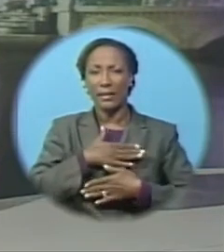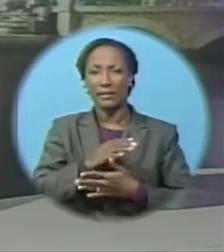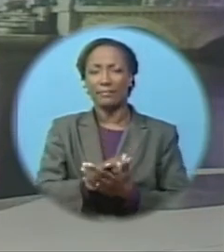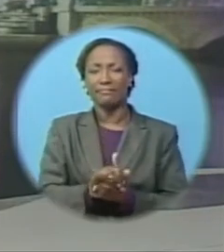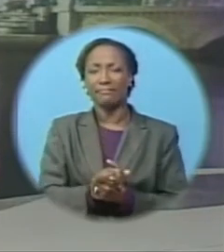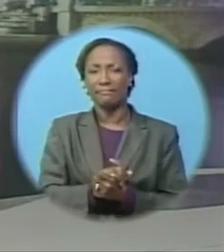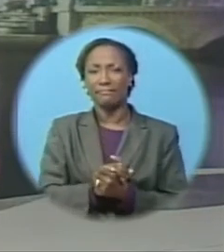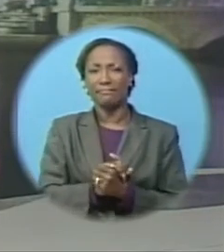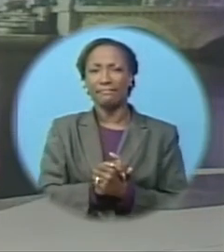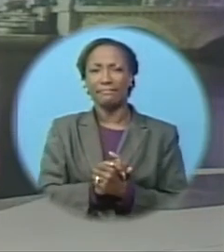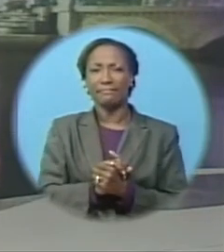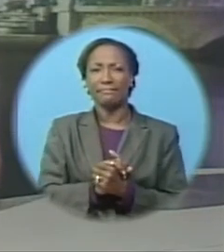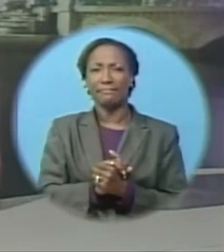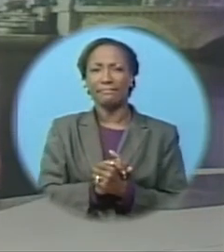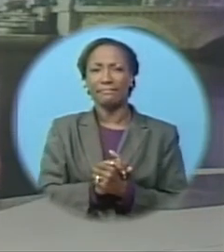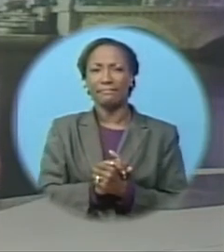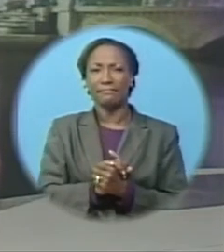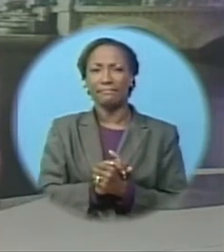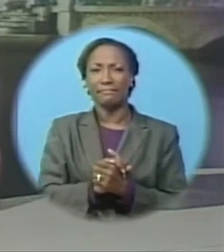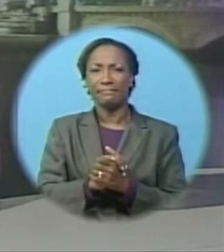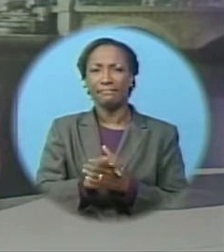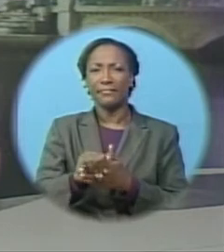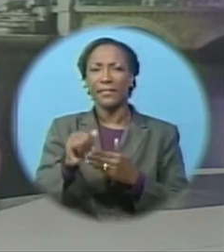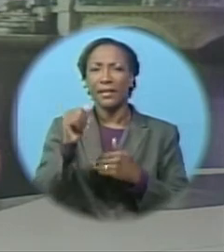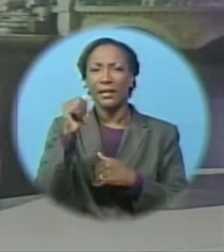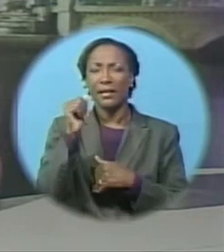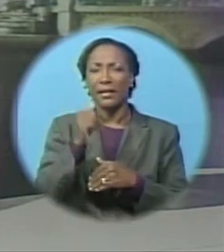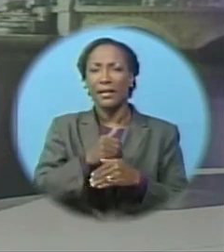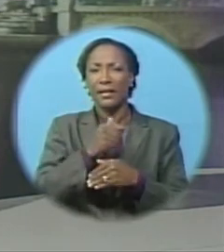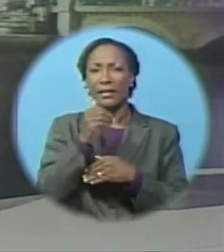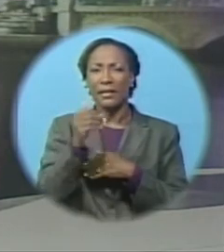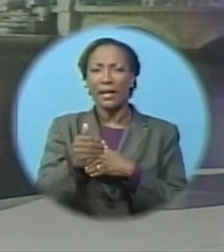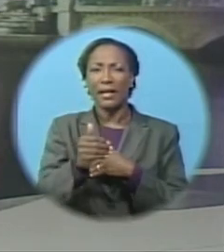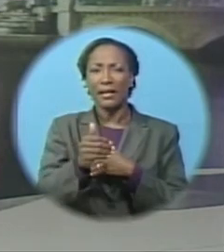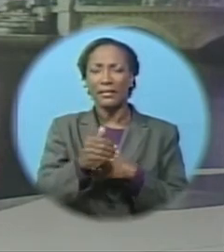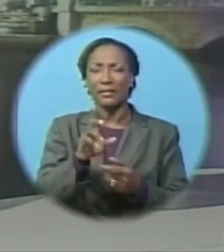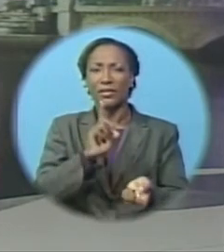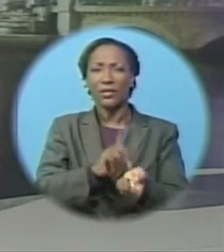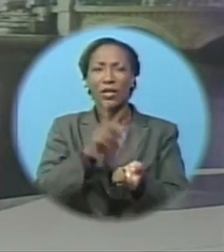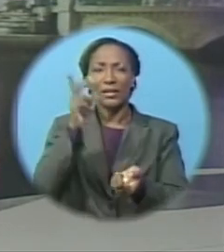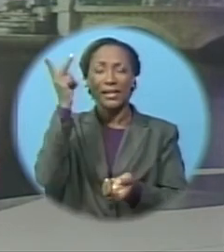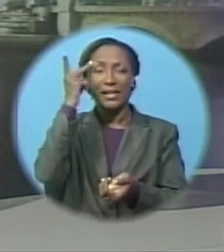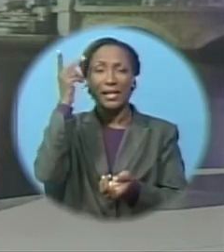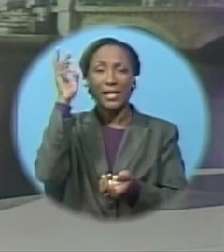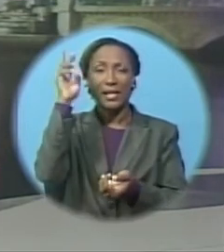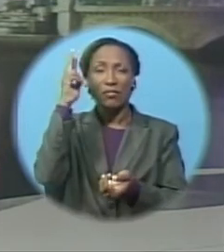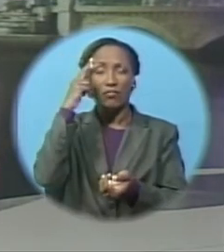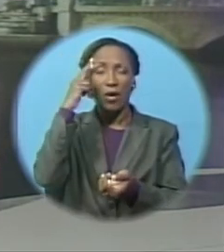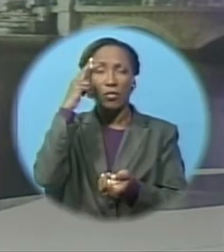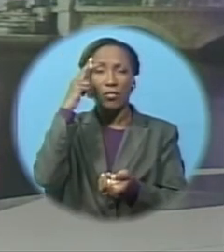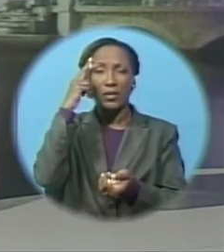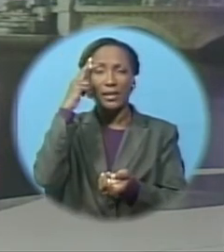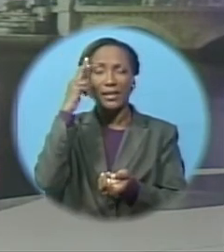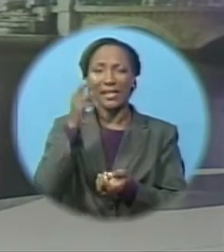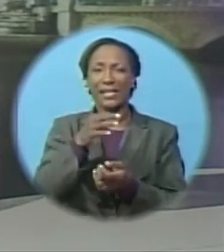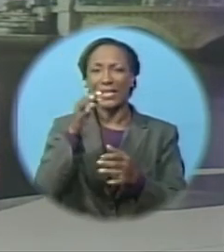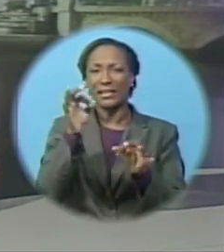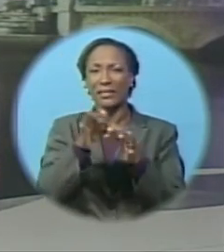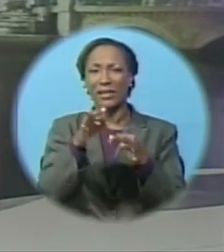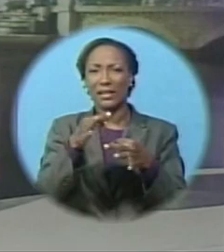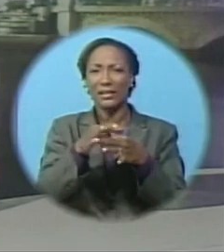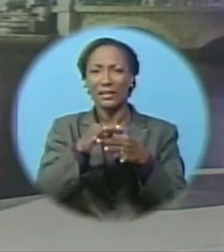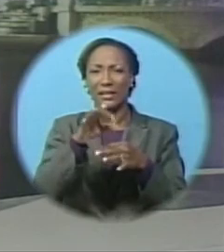way. Well, still to come, we'll tell you what the Dr. Keith Rowley administration is doing to tackle the drug problem in the Twin